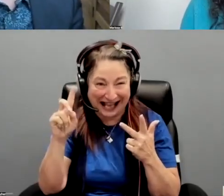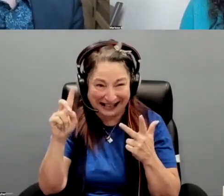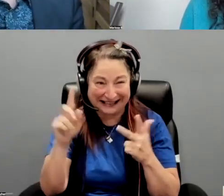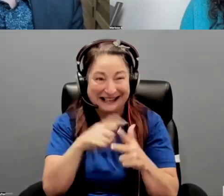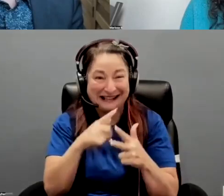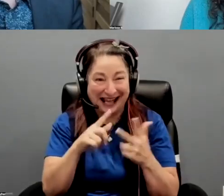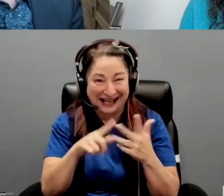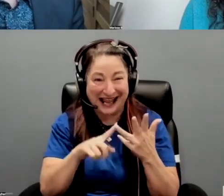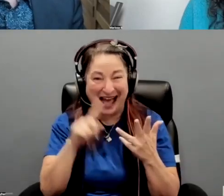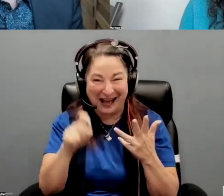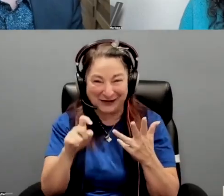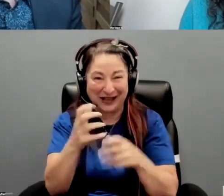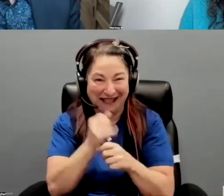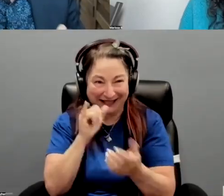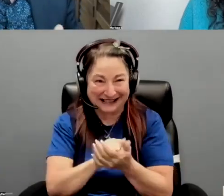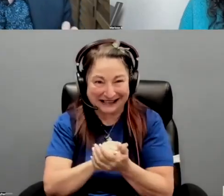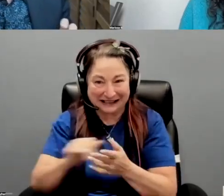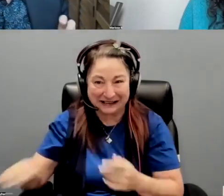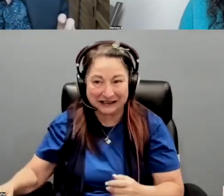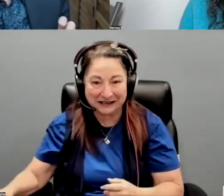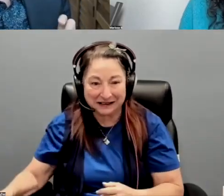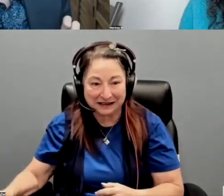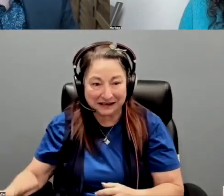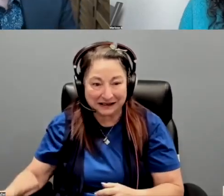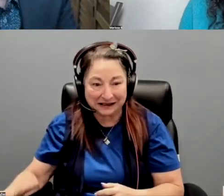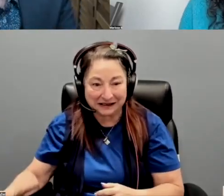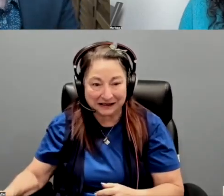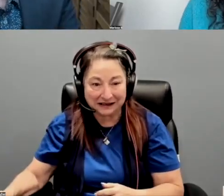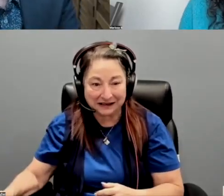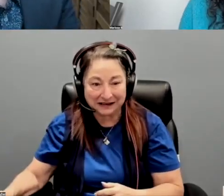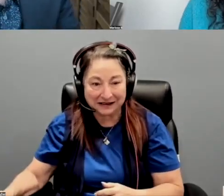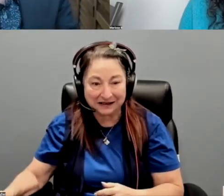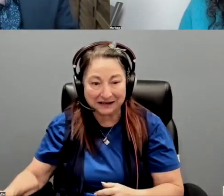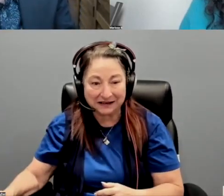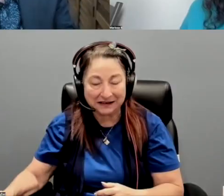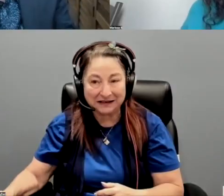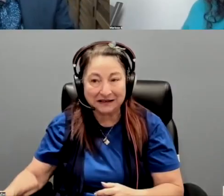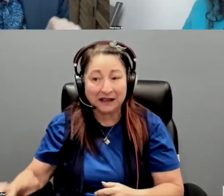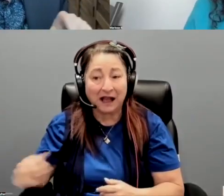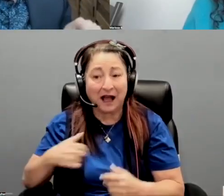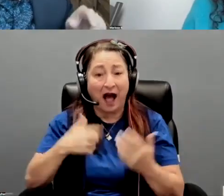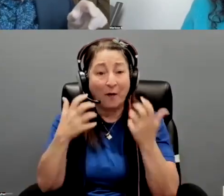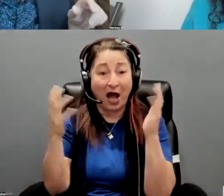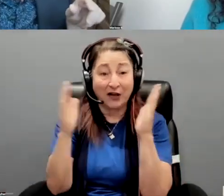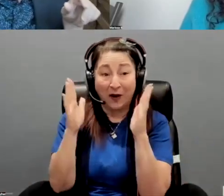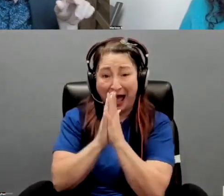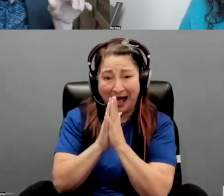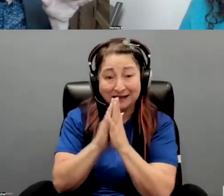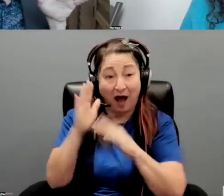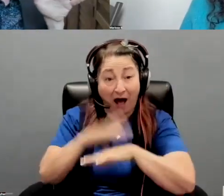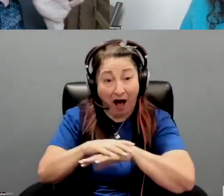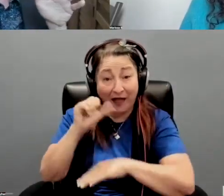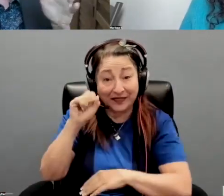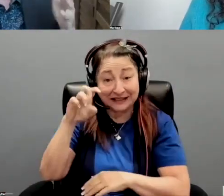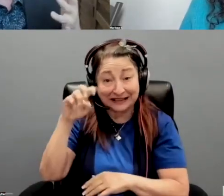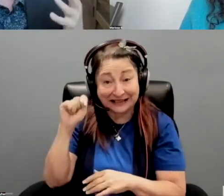gorgeous. Um, and I wanted to ask about on the set. I mean, I heard that there